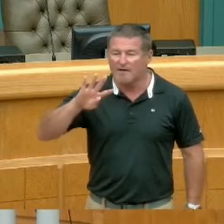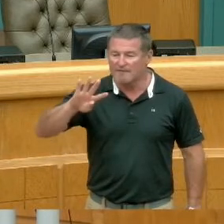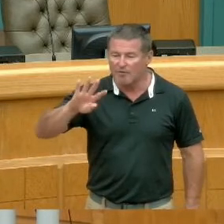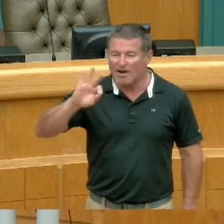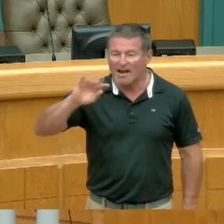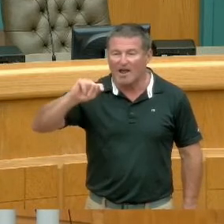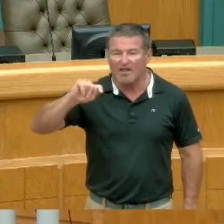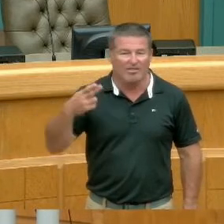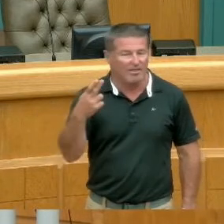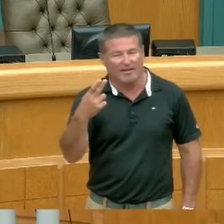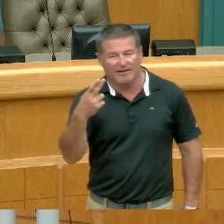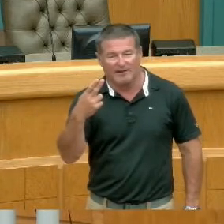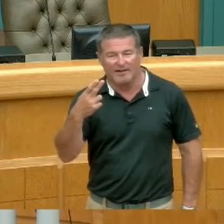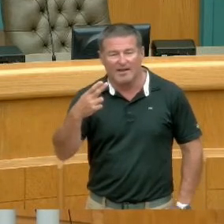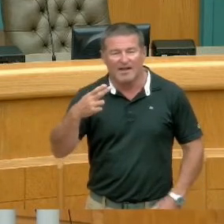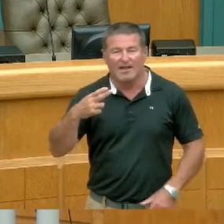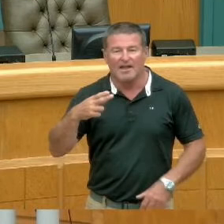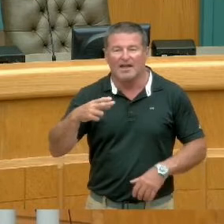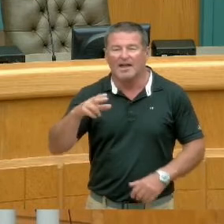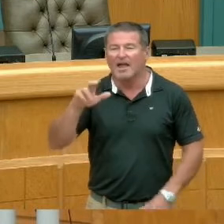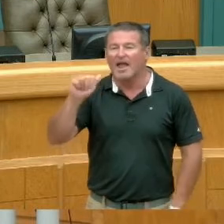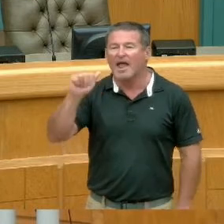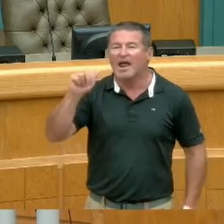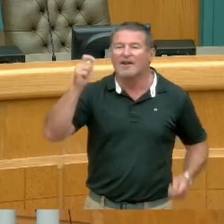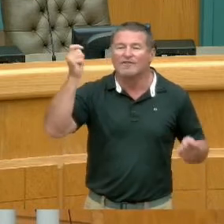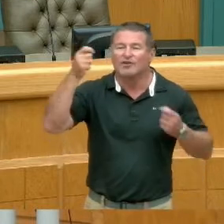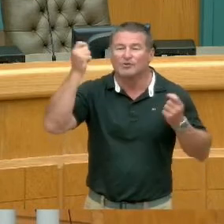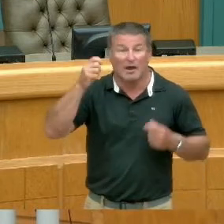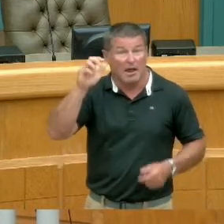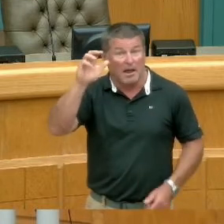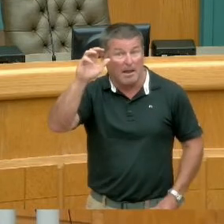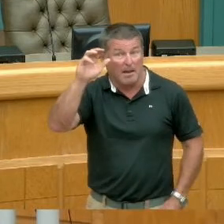Friday. So, Mary, if you're watching, happy anniversary.